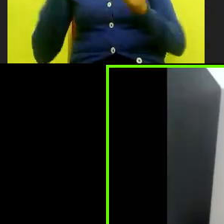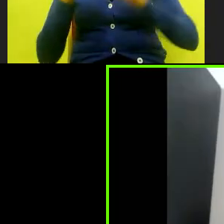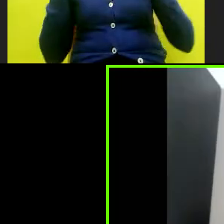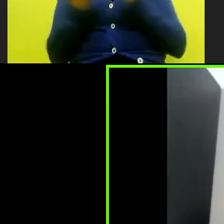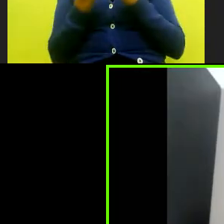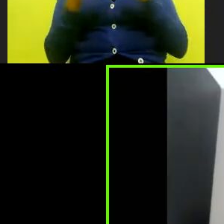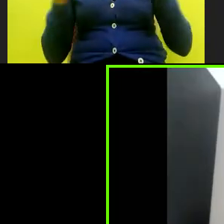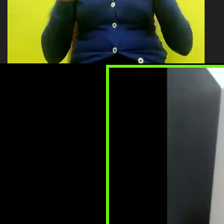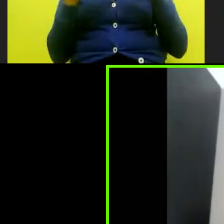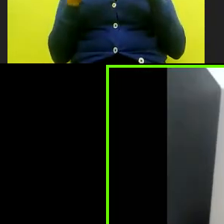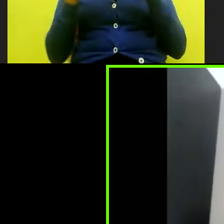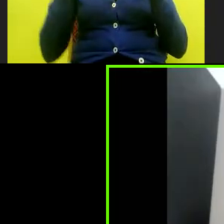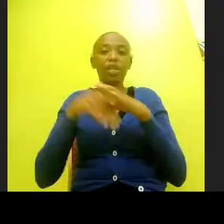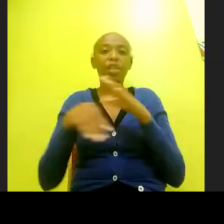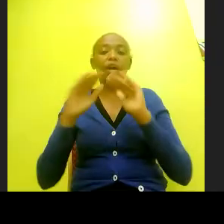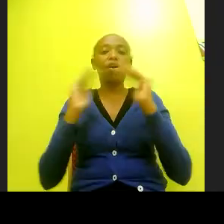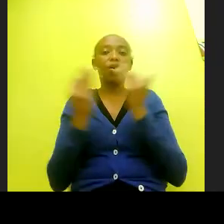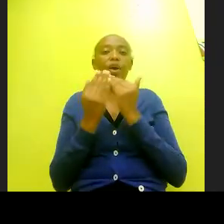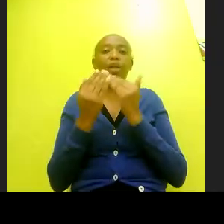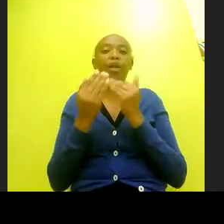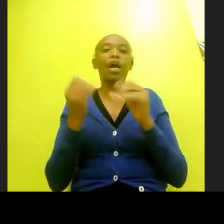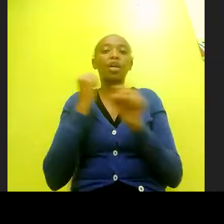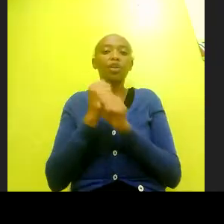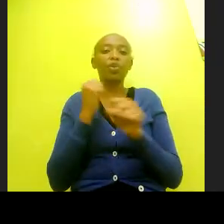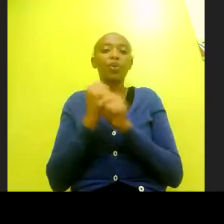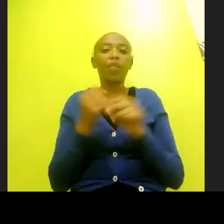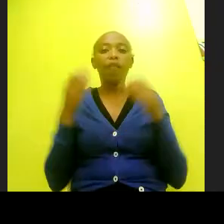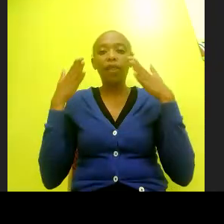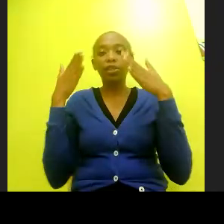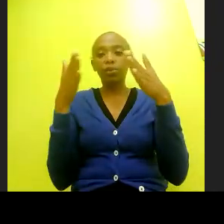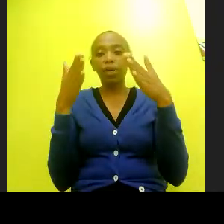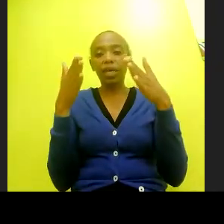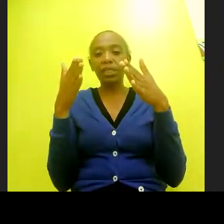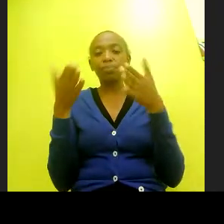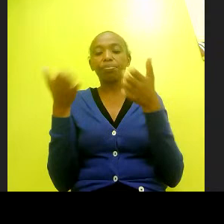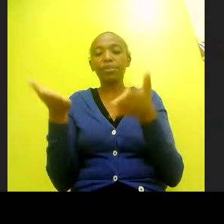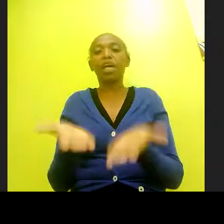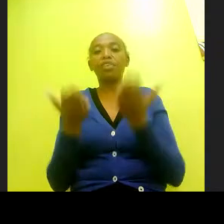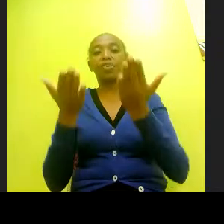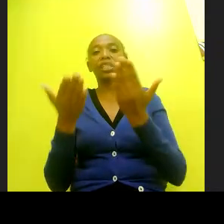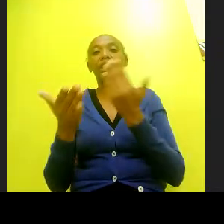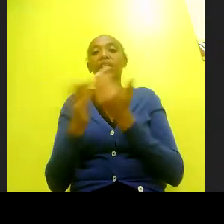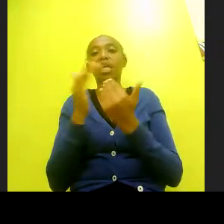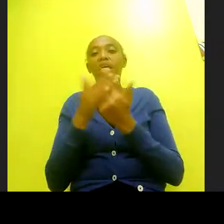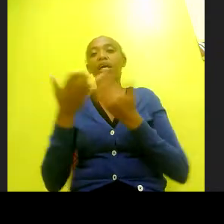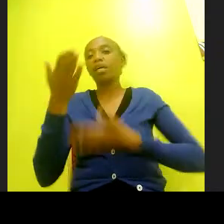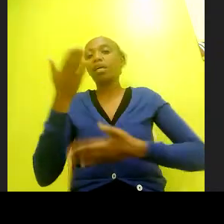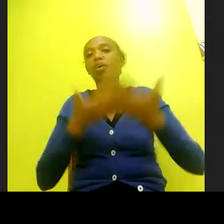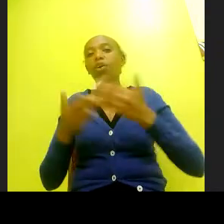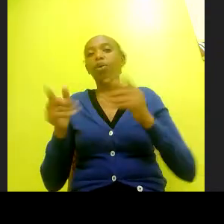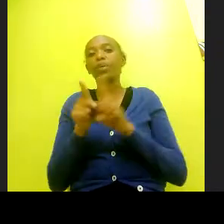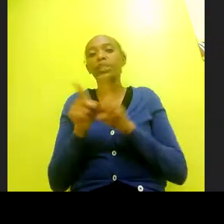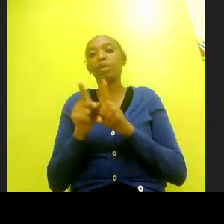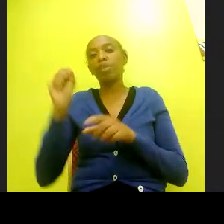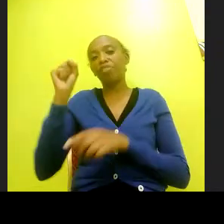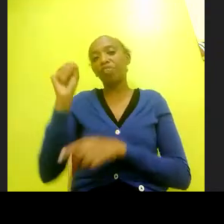the Global South are doing towards advancing the care economy and the 5 Rs. We'll now move on